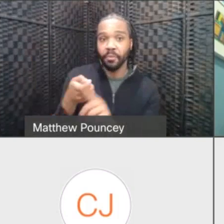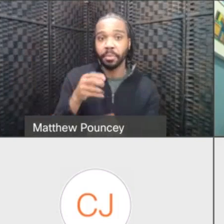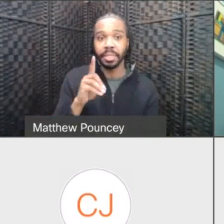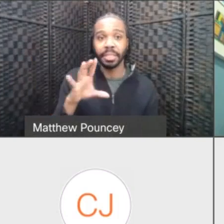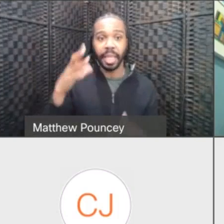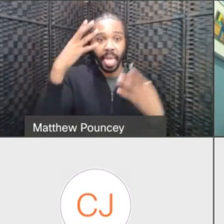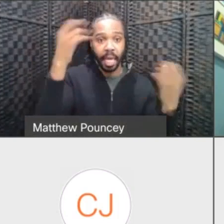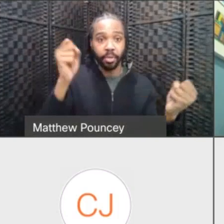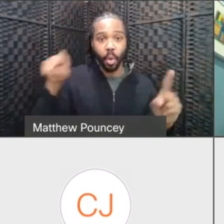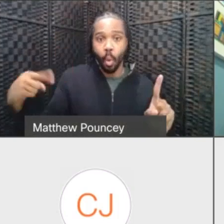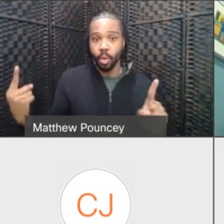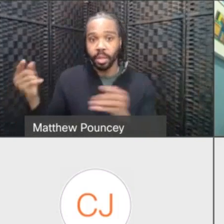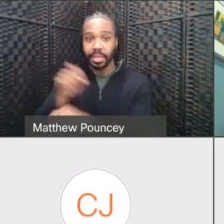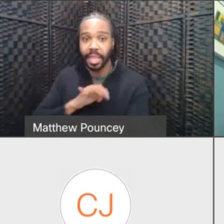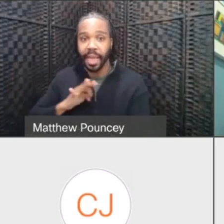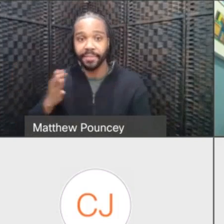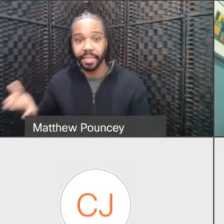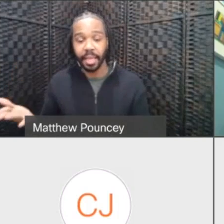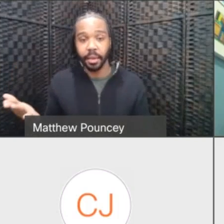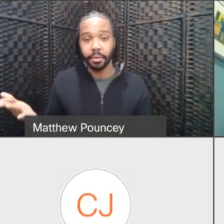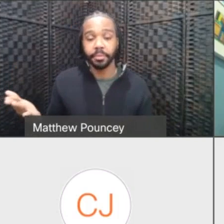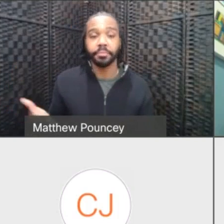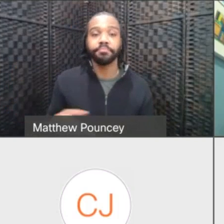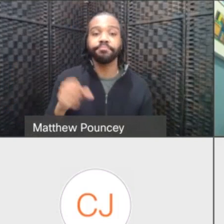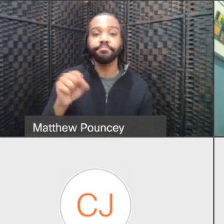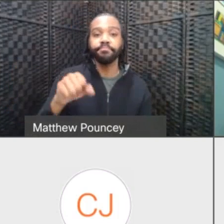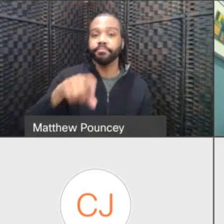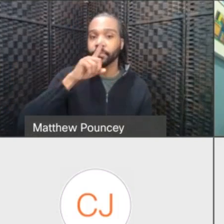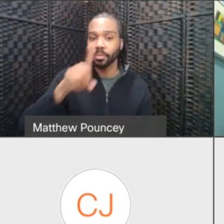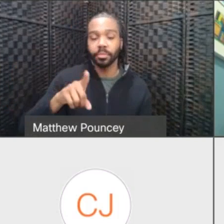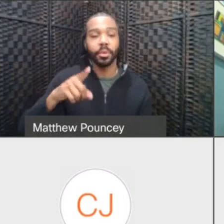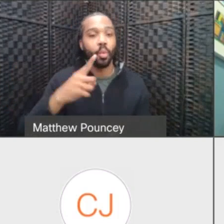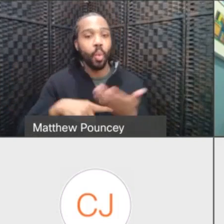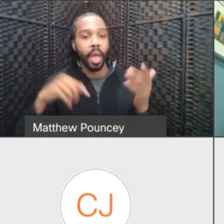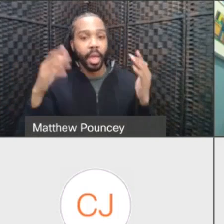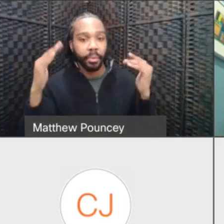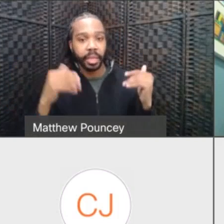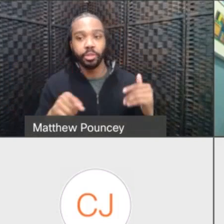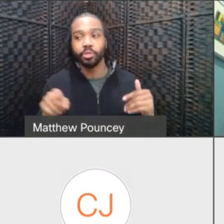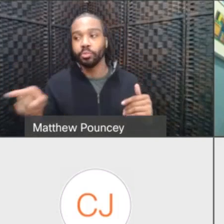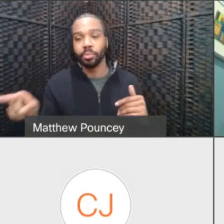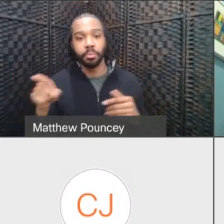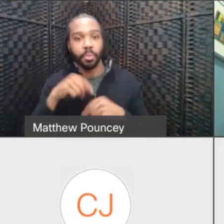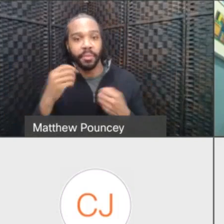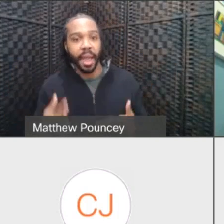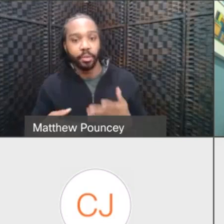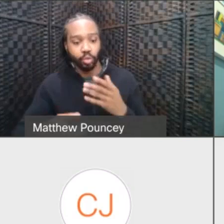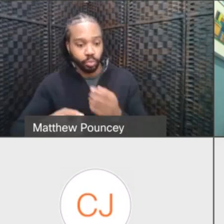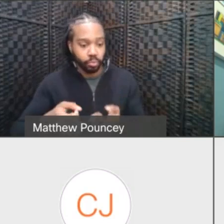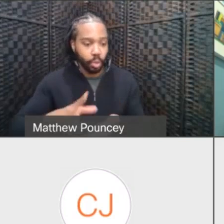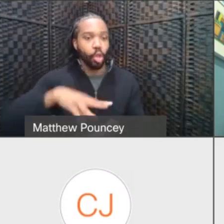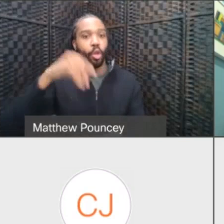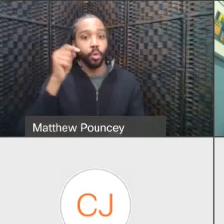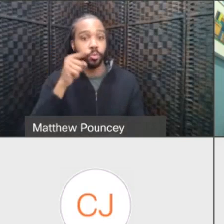will hear? That is true. What efforts are providers expected to make to learn about the determination? Should providers be